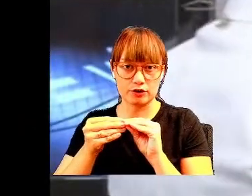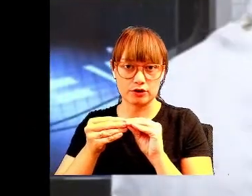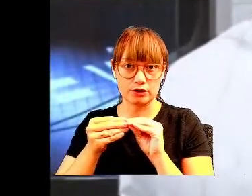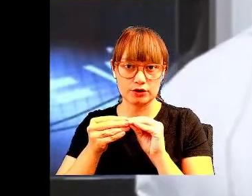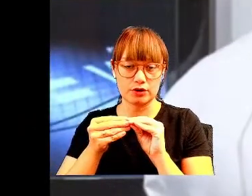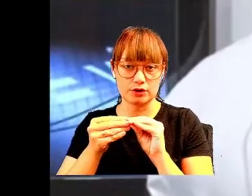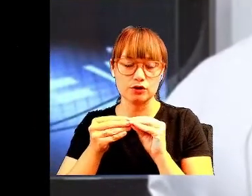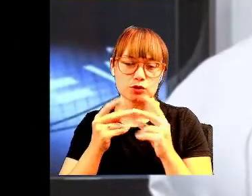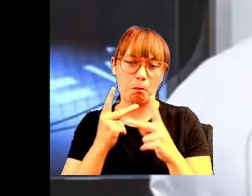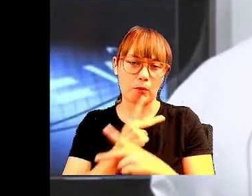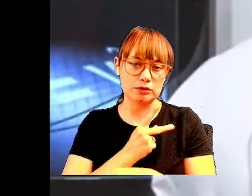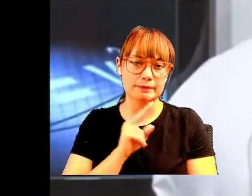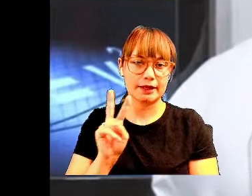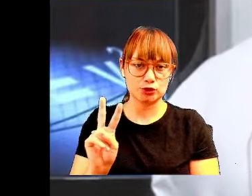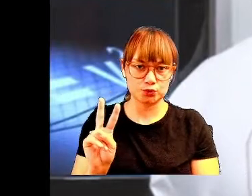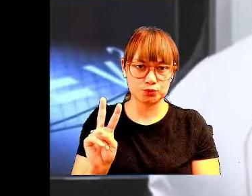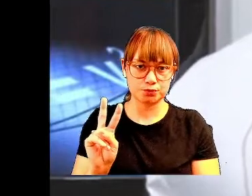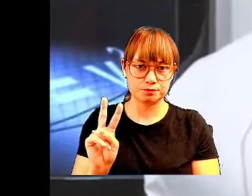common ratio.